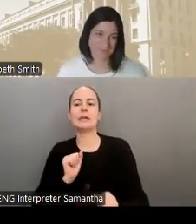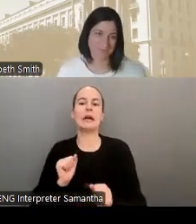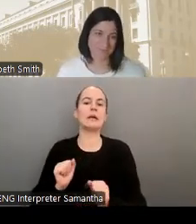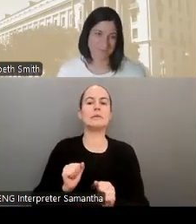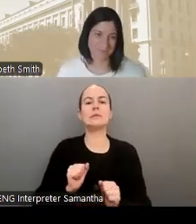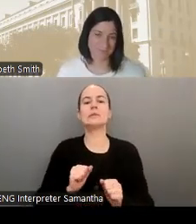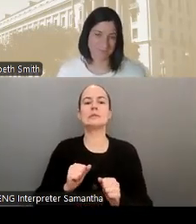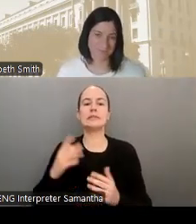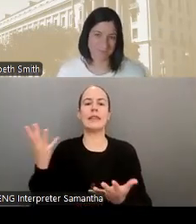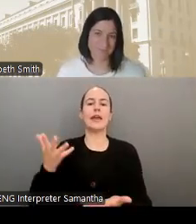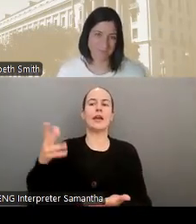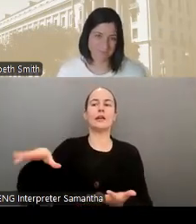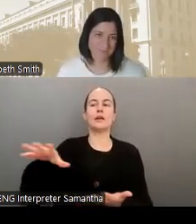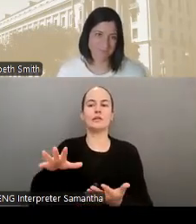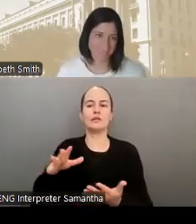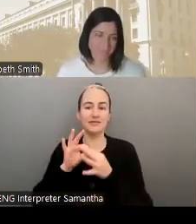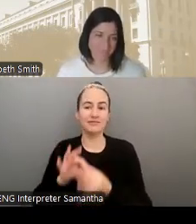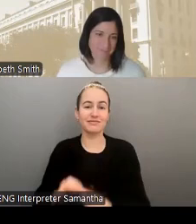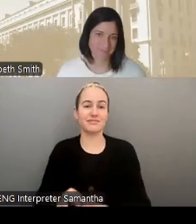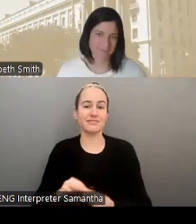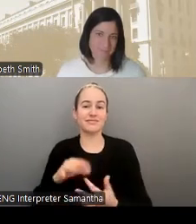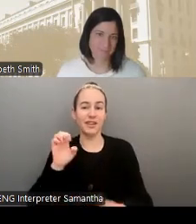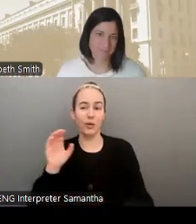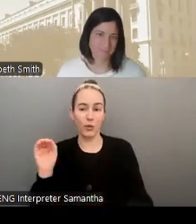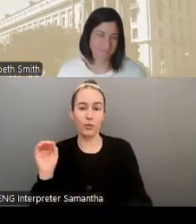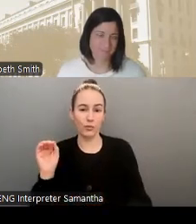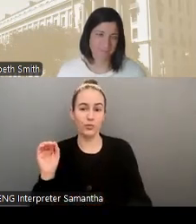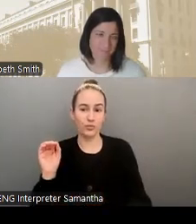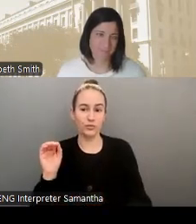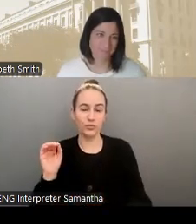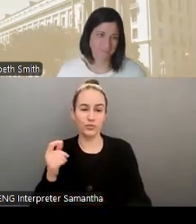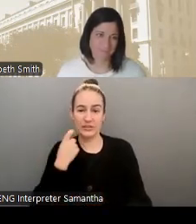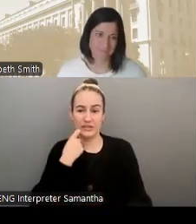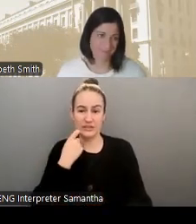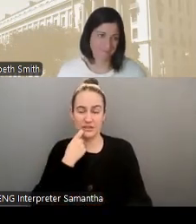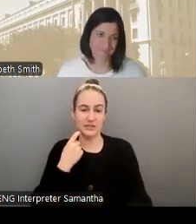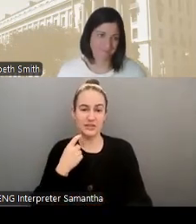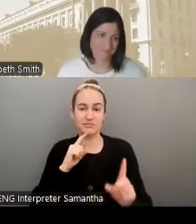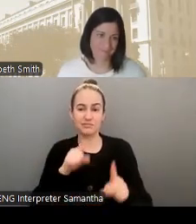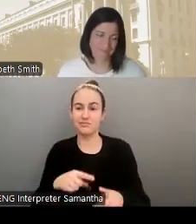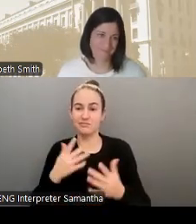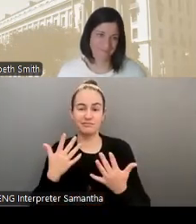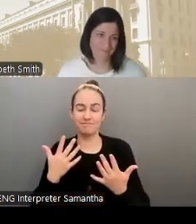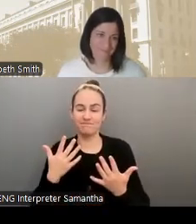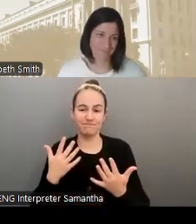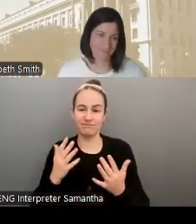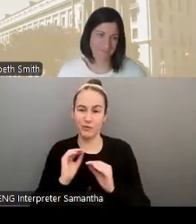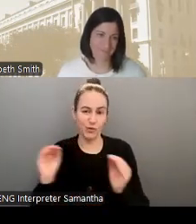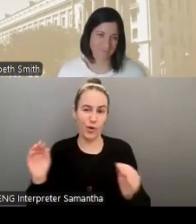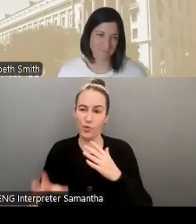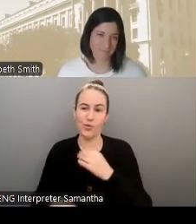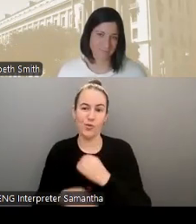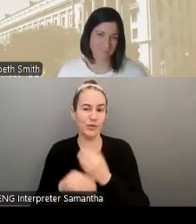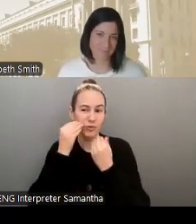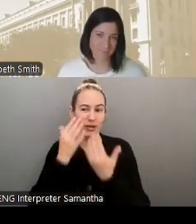the executive orders and OMB memo. And unfortunately, we don't have any additional information about the impact